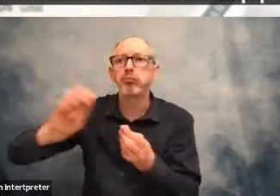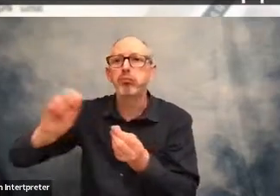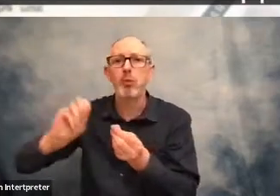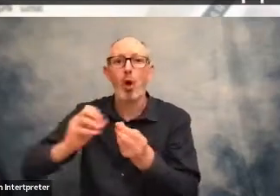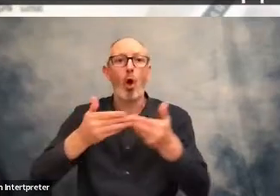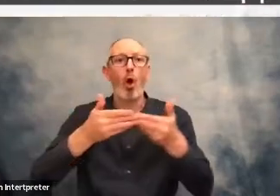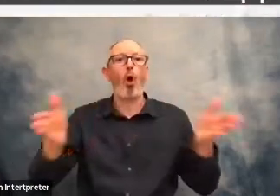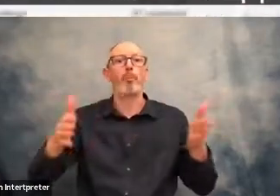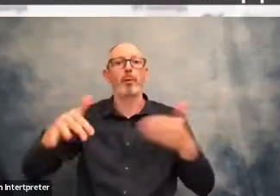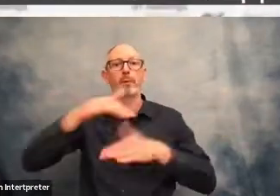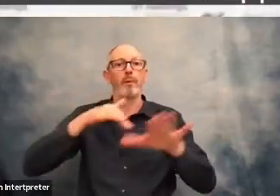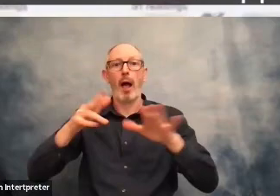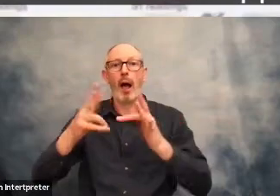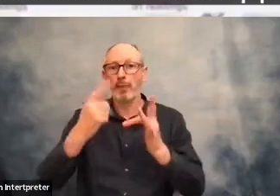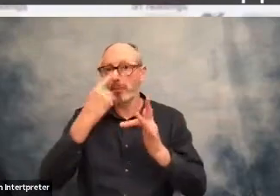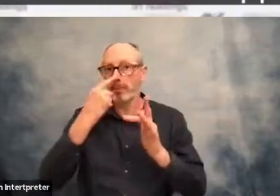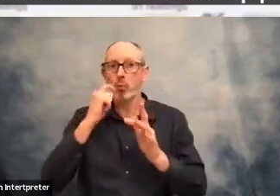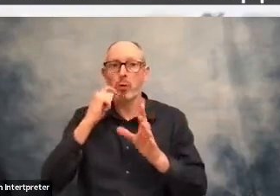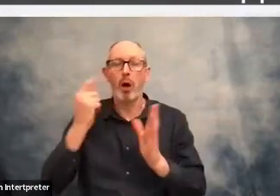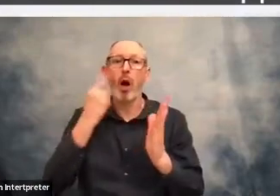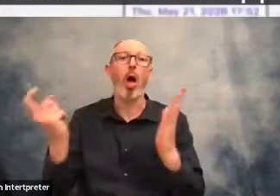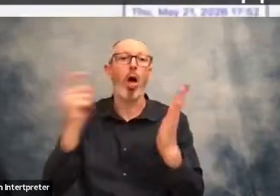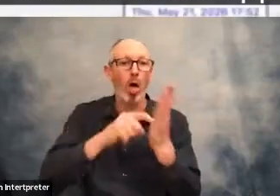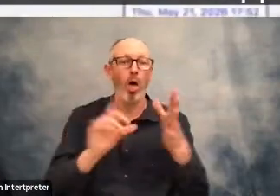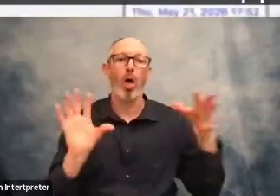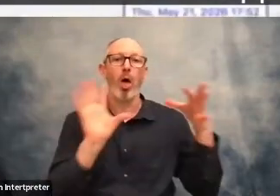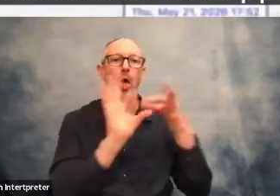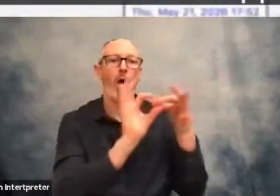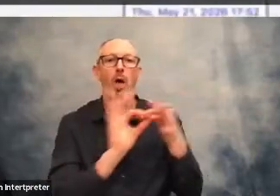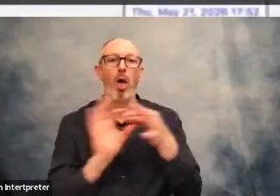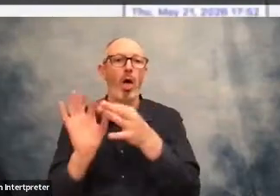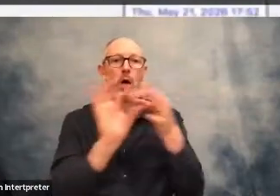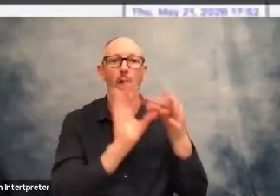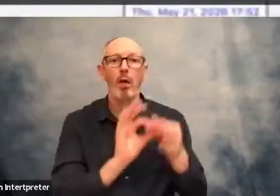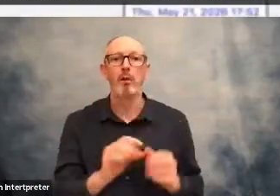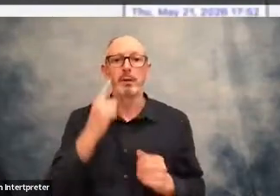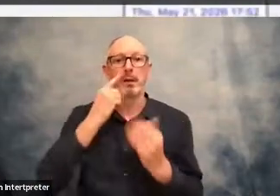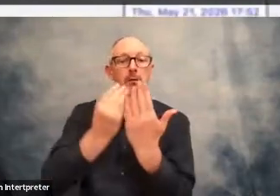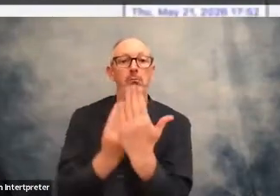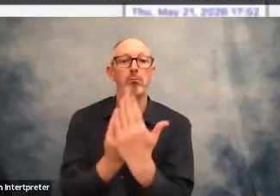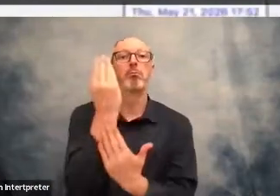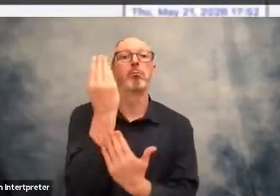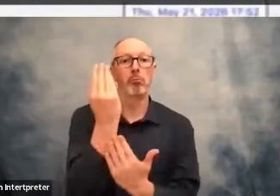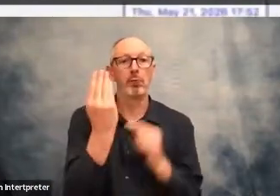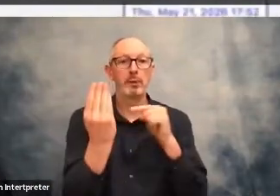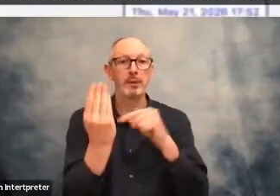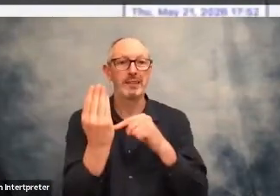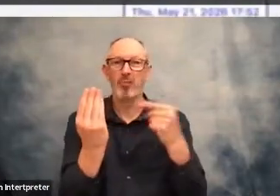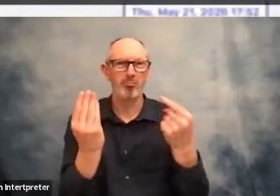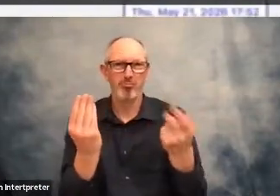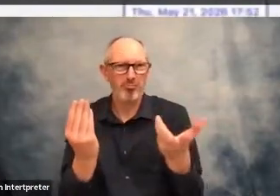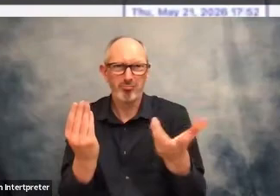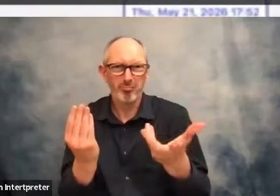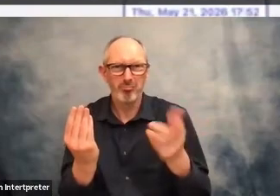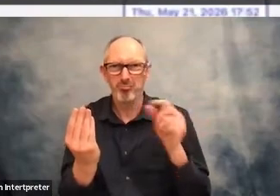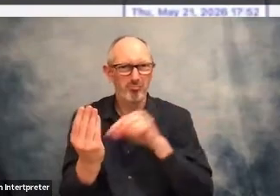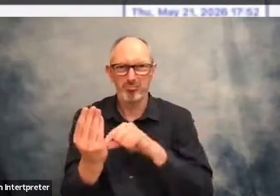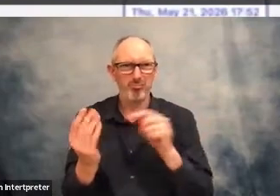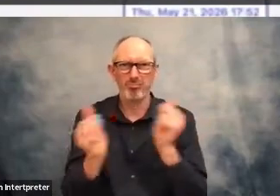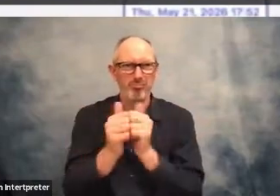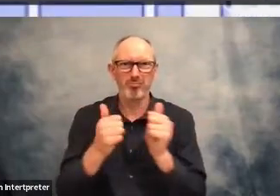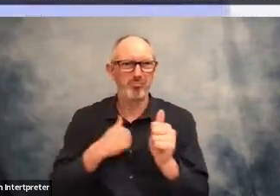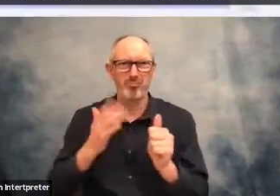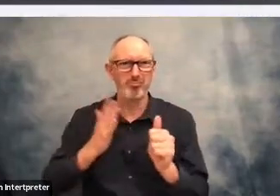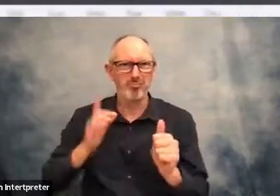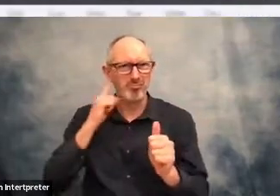from it. Here, this local bar, the app immediately tells me this place is not suitable for my needs because it's too loud, but I can see